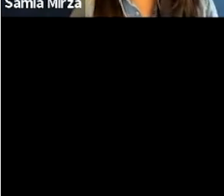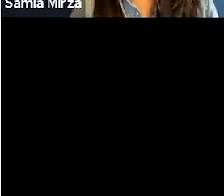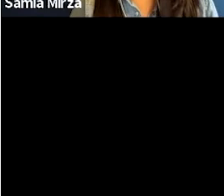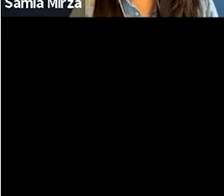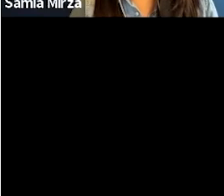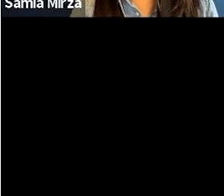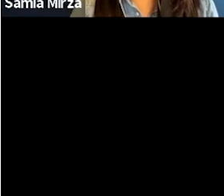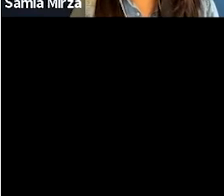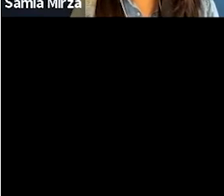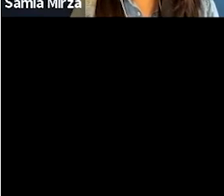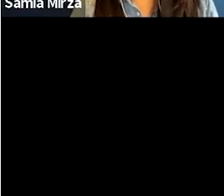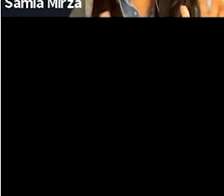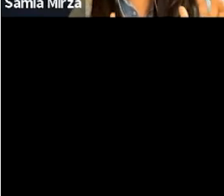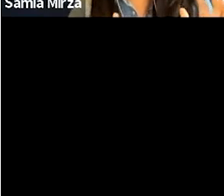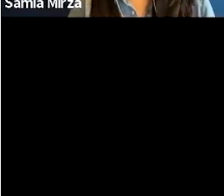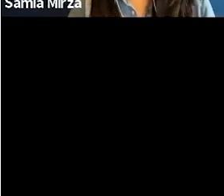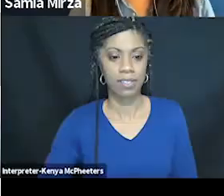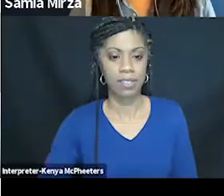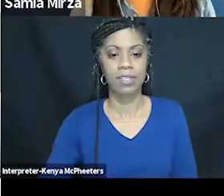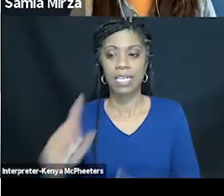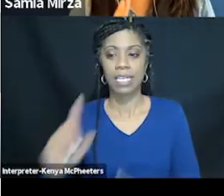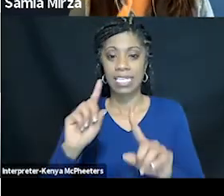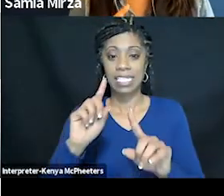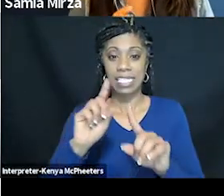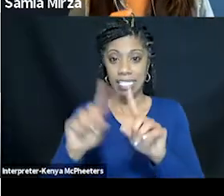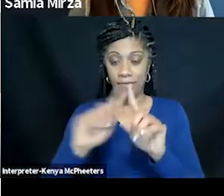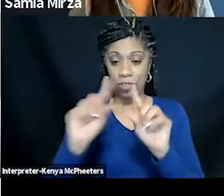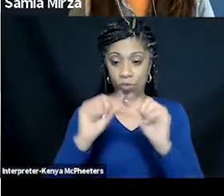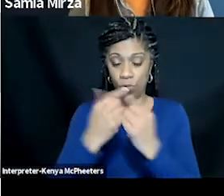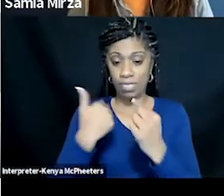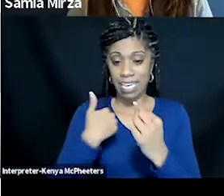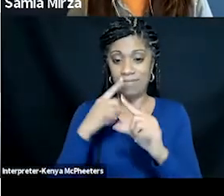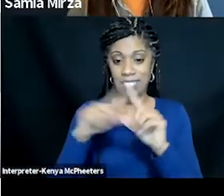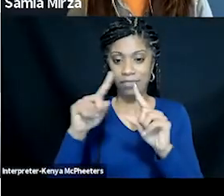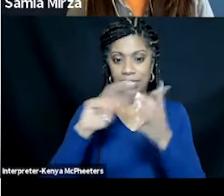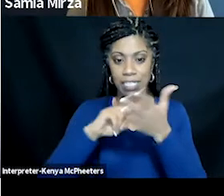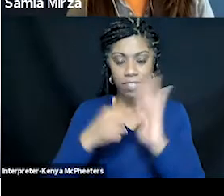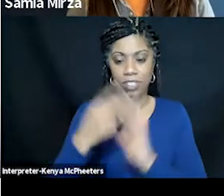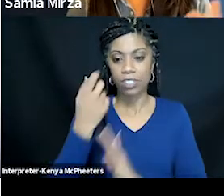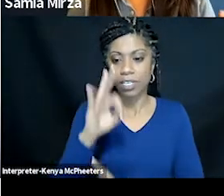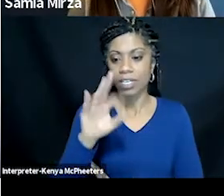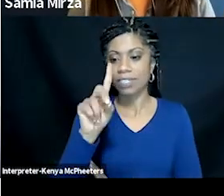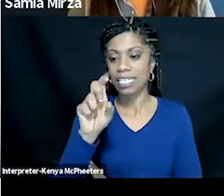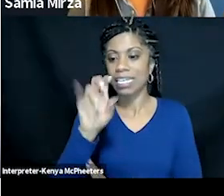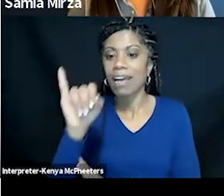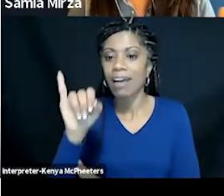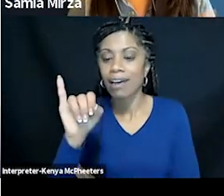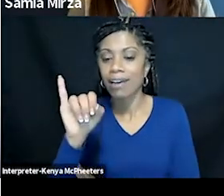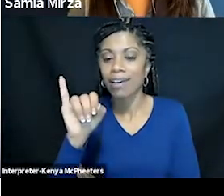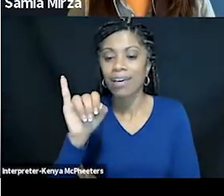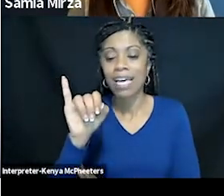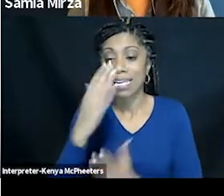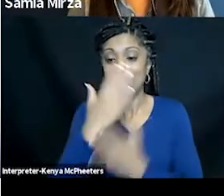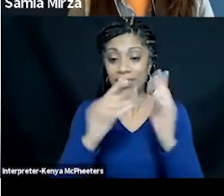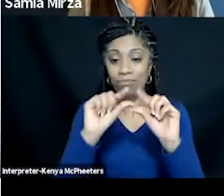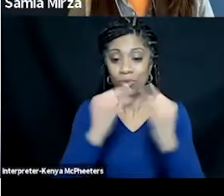different definitions of DEI, and that many communicators don't clearly know what these